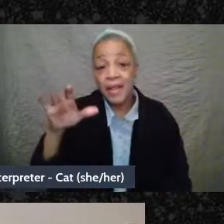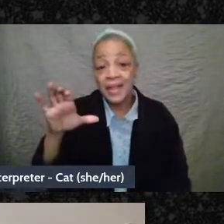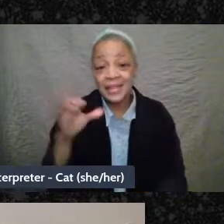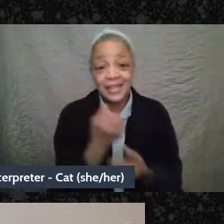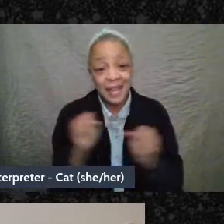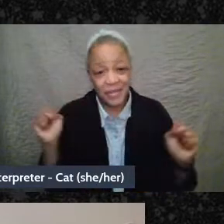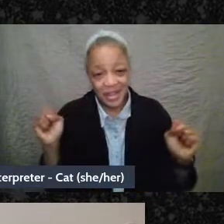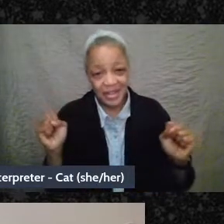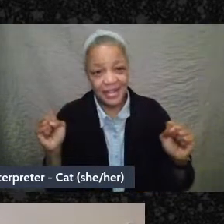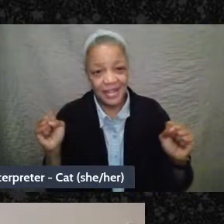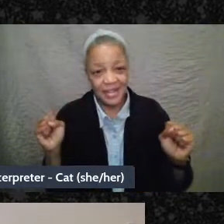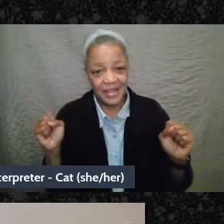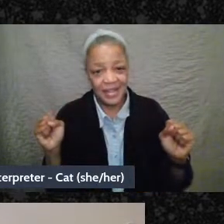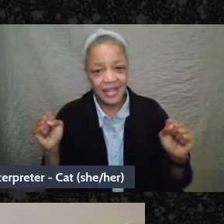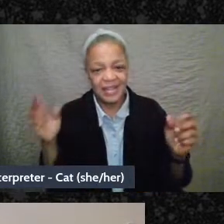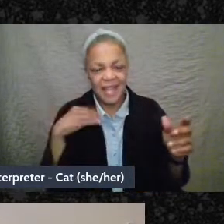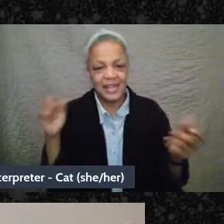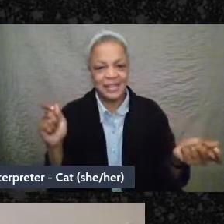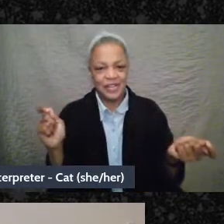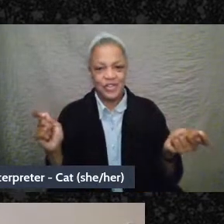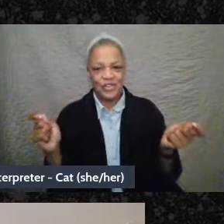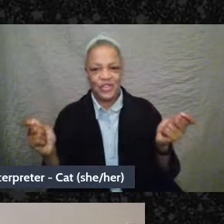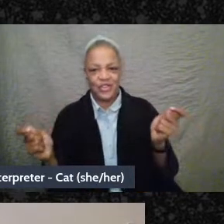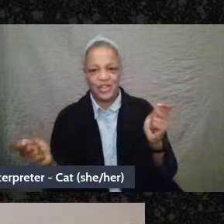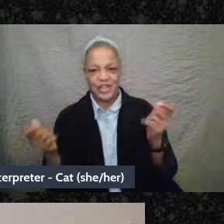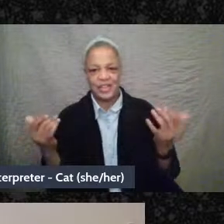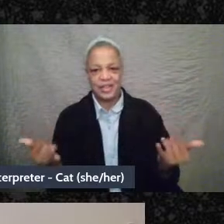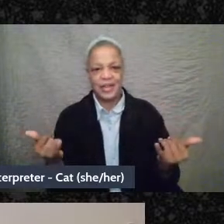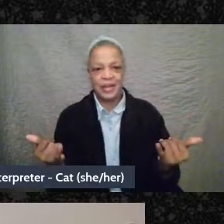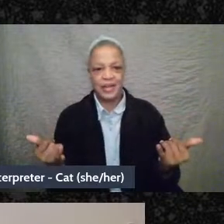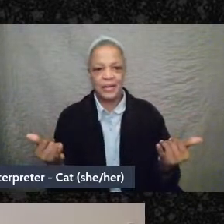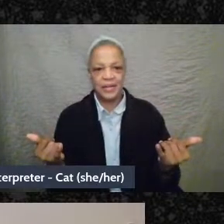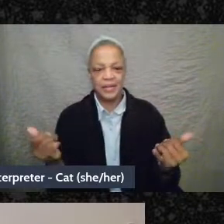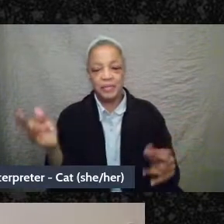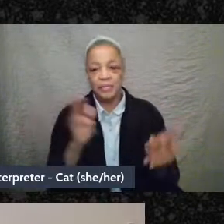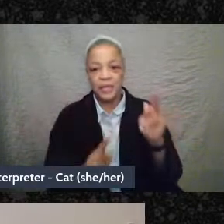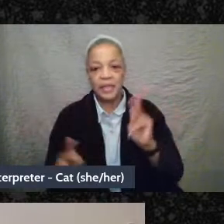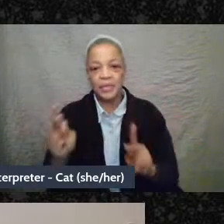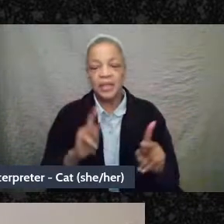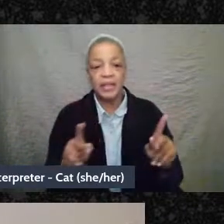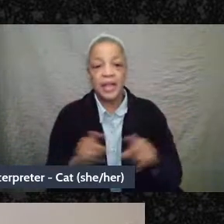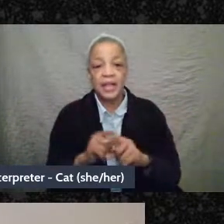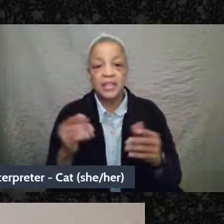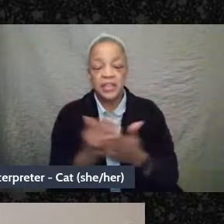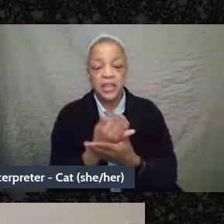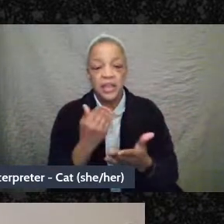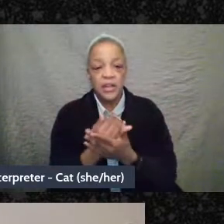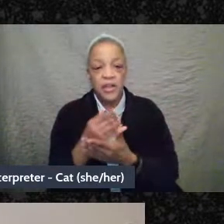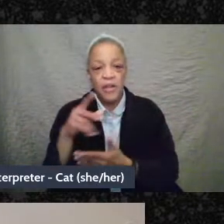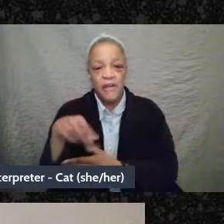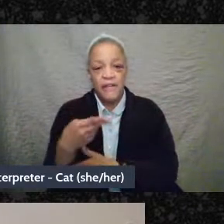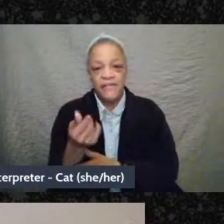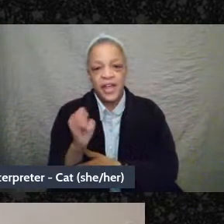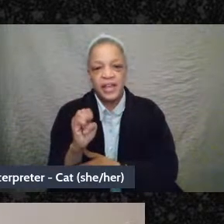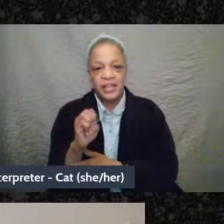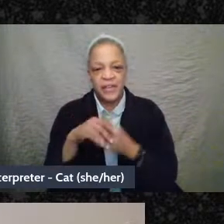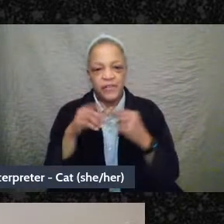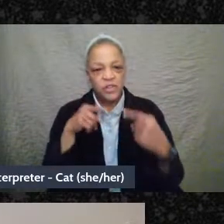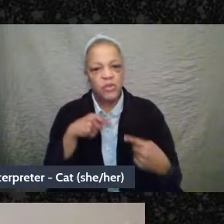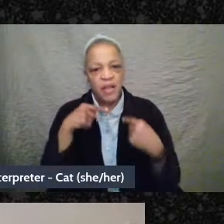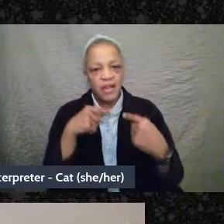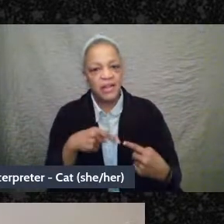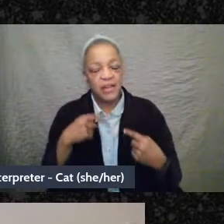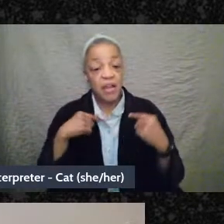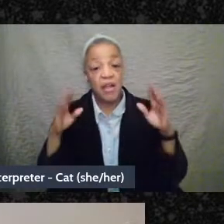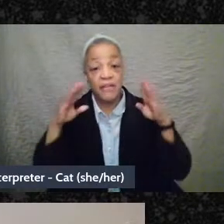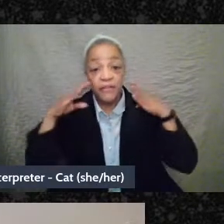safety. So I think that's shifting, and people, as the sort of new phase of struggle, as we're entering that, we are focused